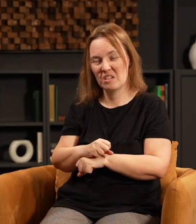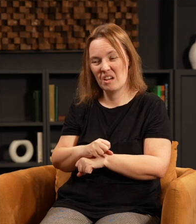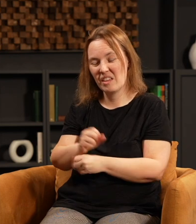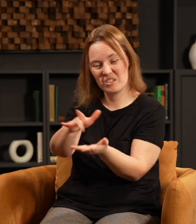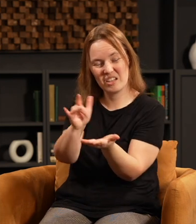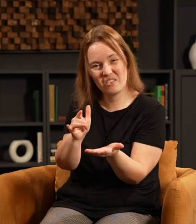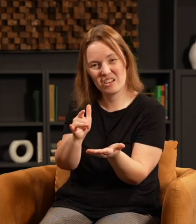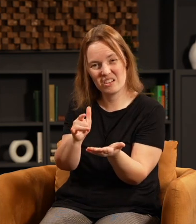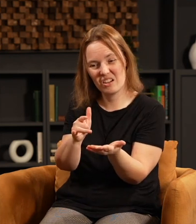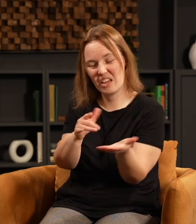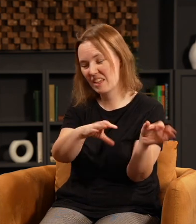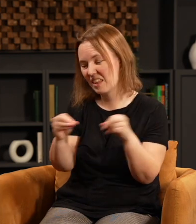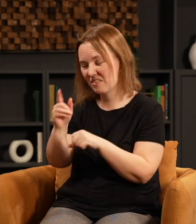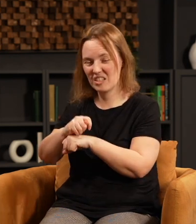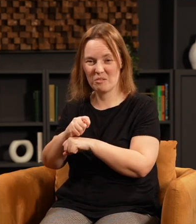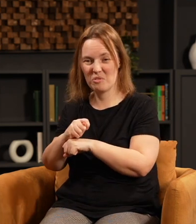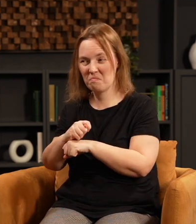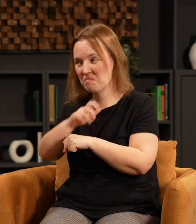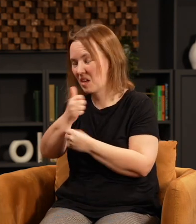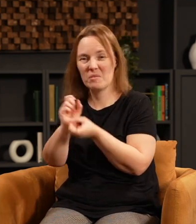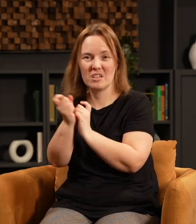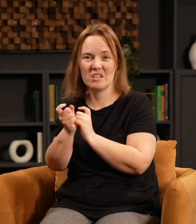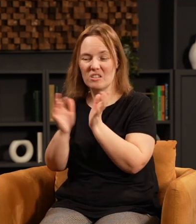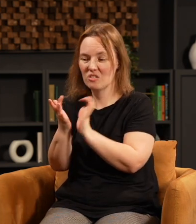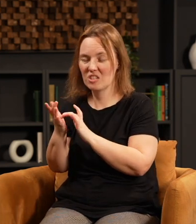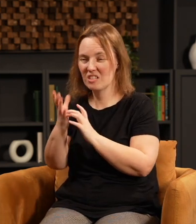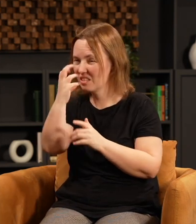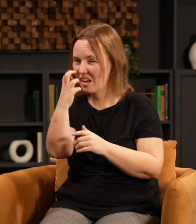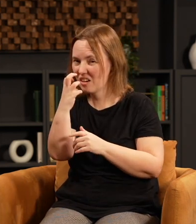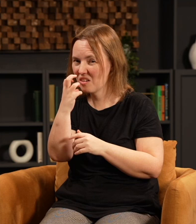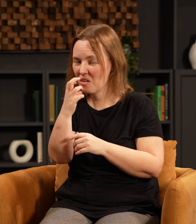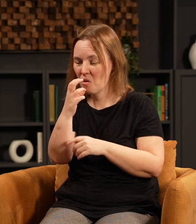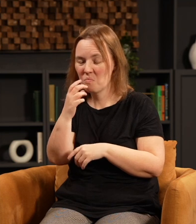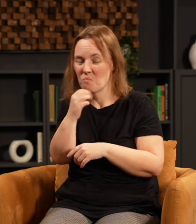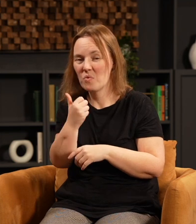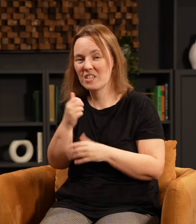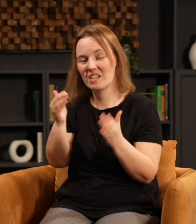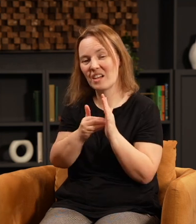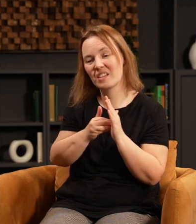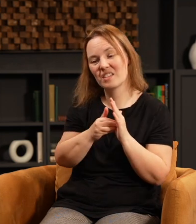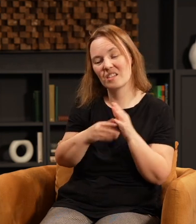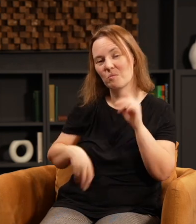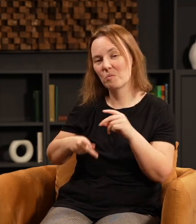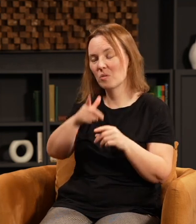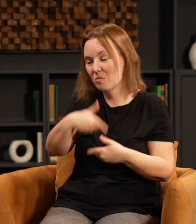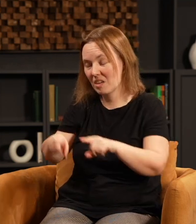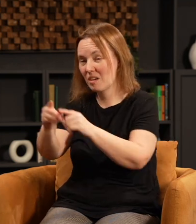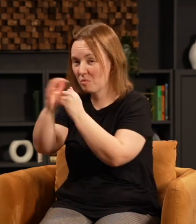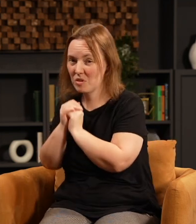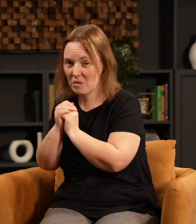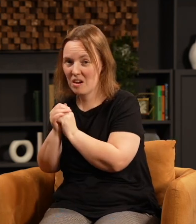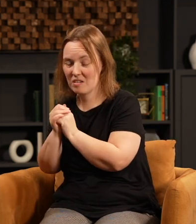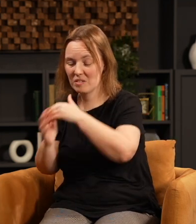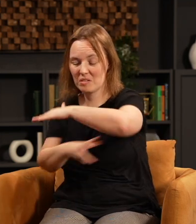left the temple unchanged. And so Jesus' anger was not against those who came to worship God. It was against the thieves who occupied a place where they didn't